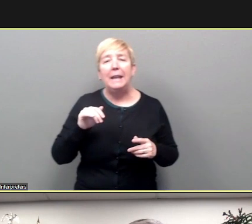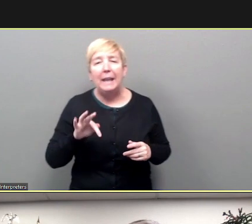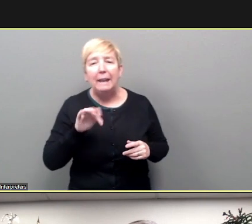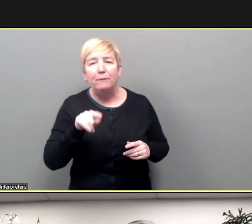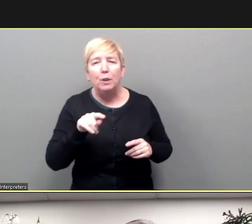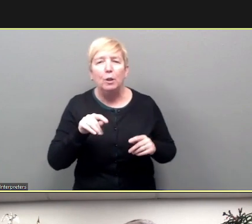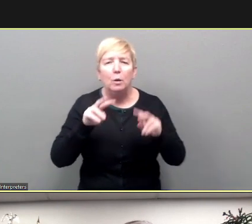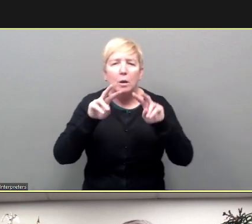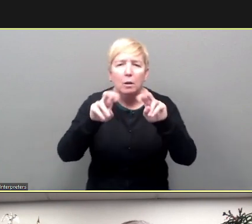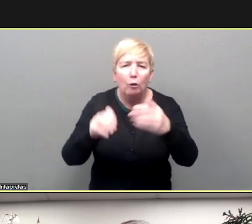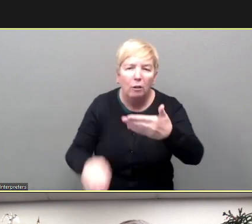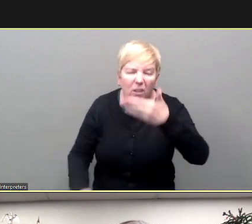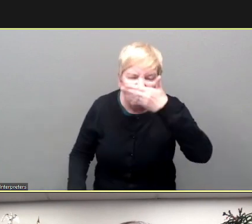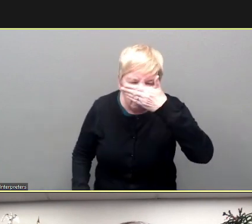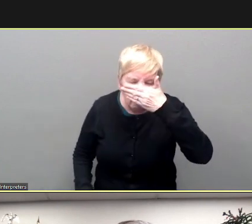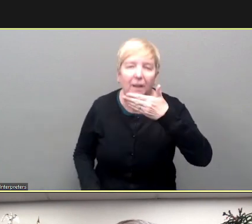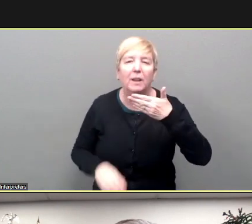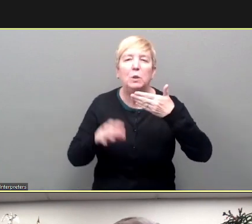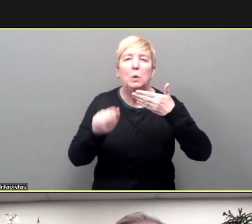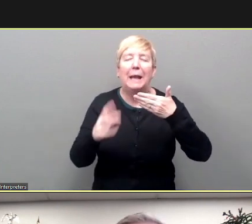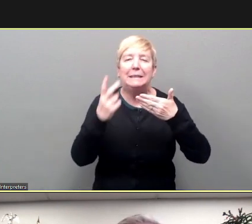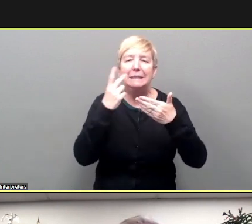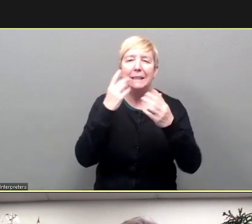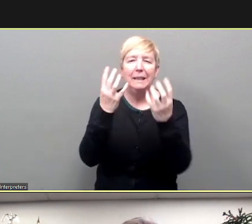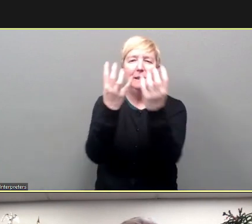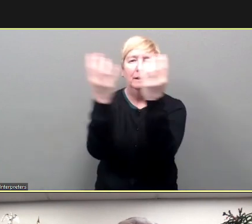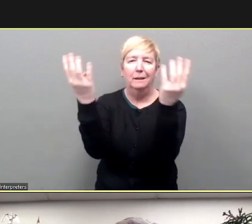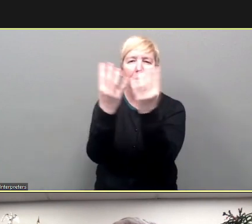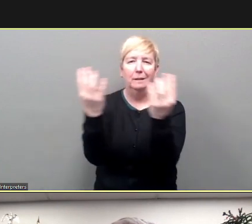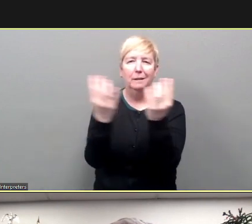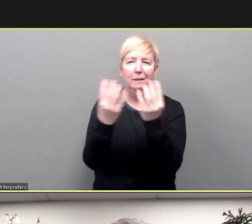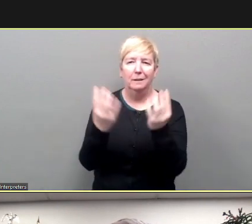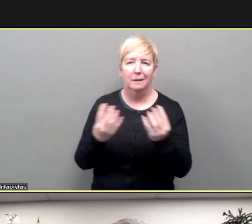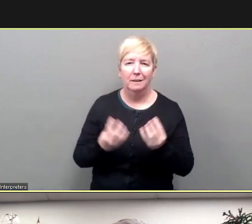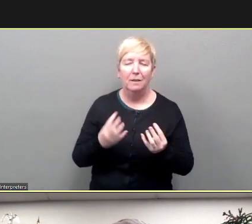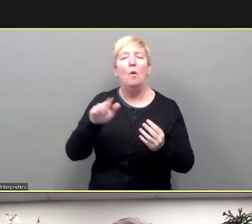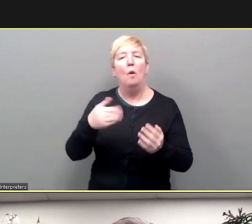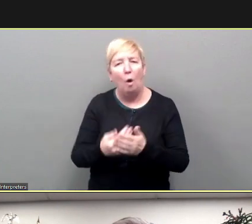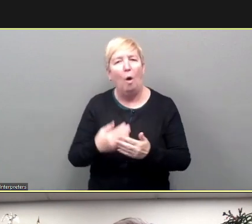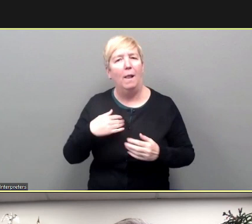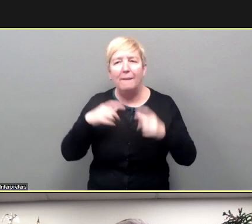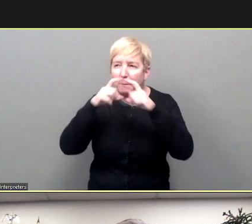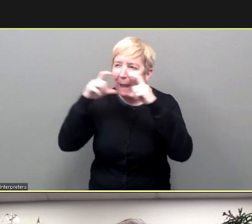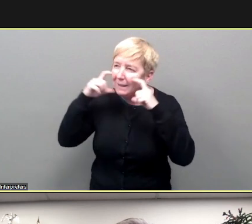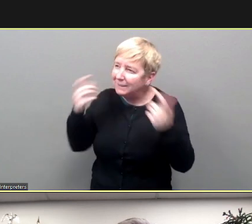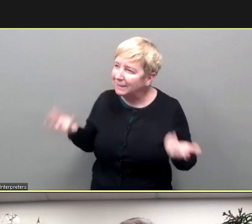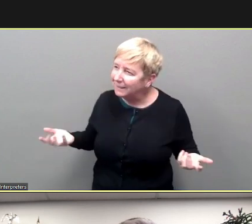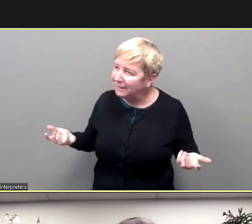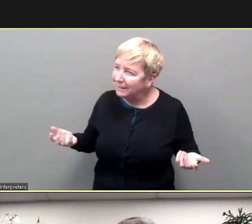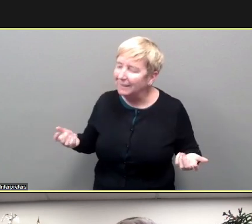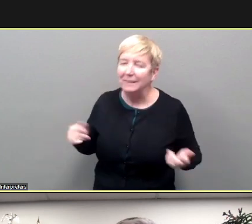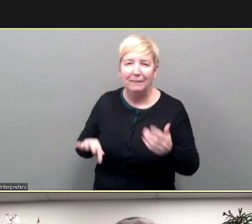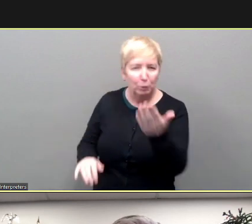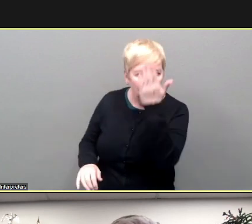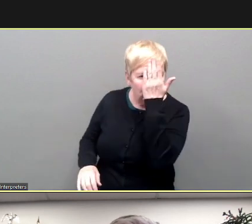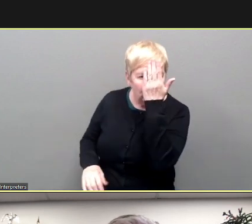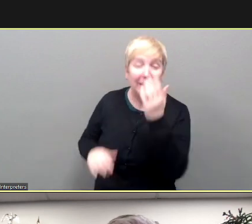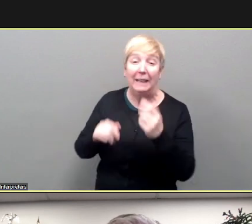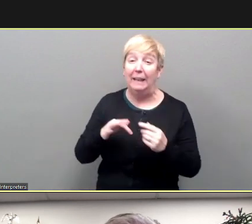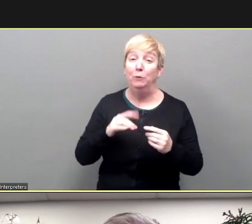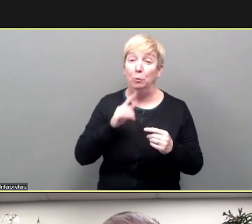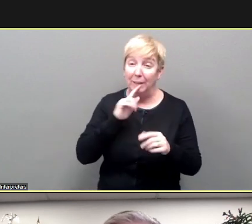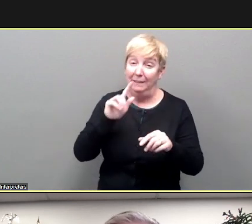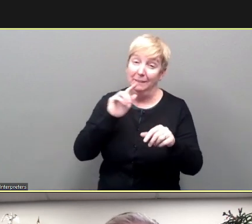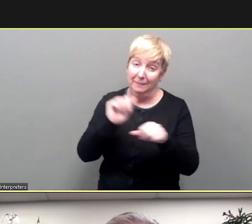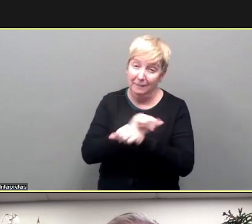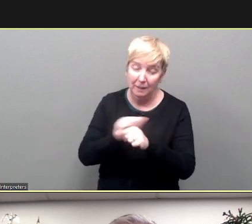screen, you can see like that the whole chorus has a mask on, right? And then if you look really closely, and I don't